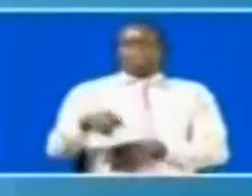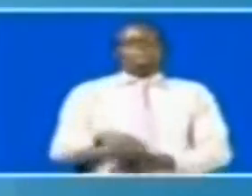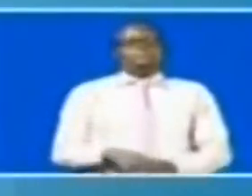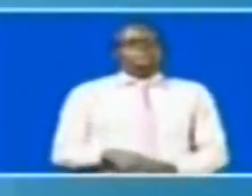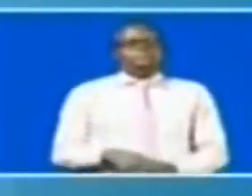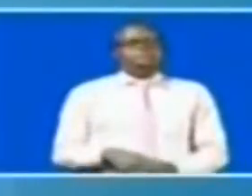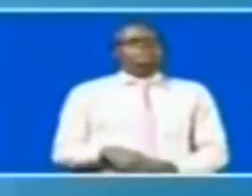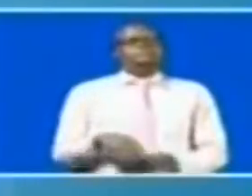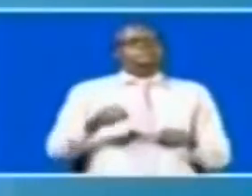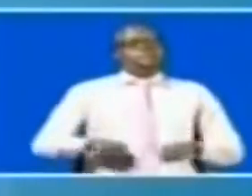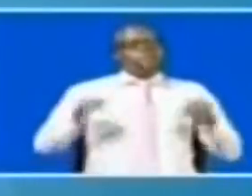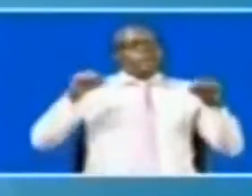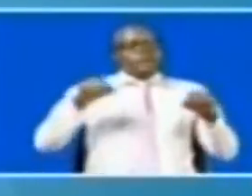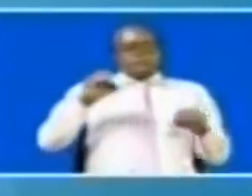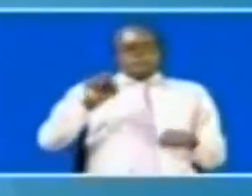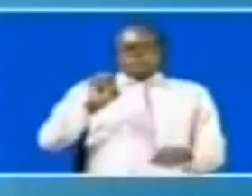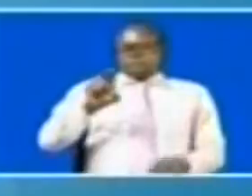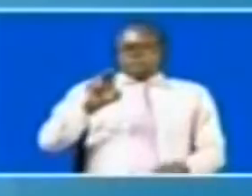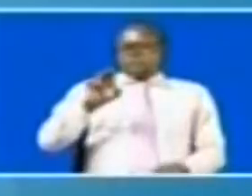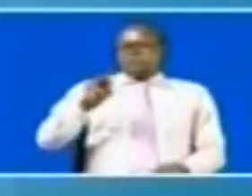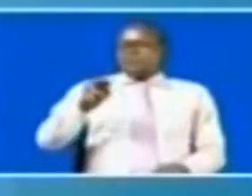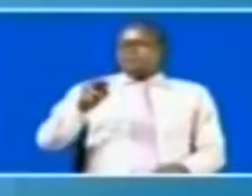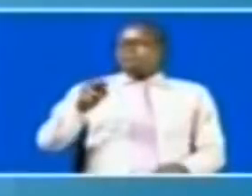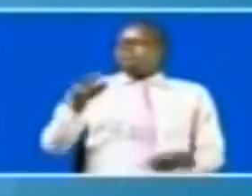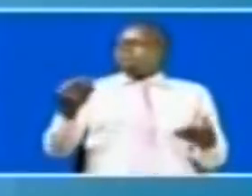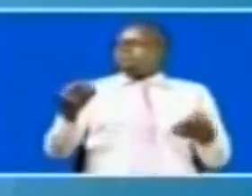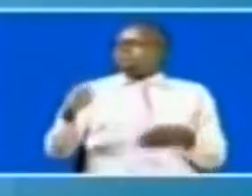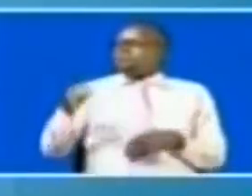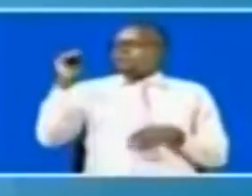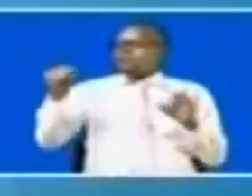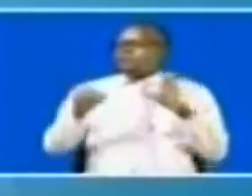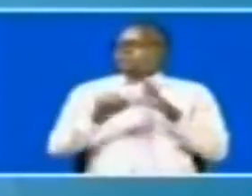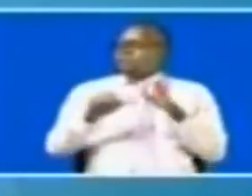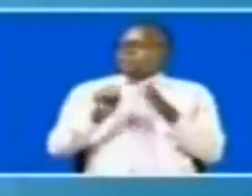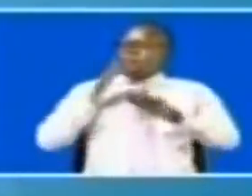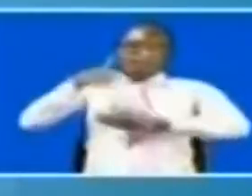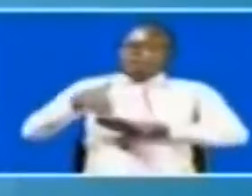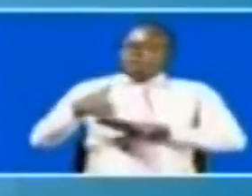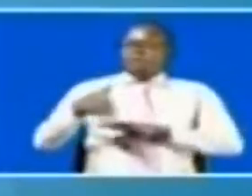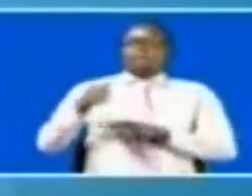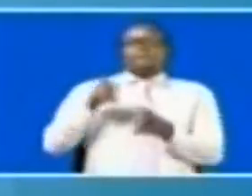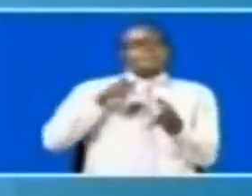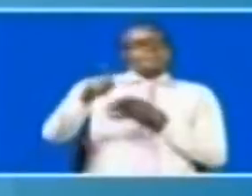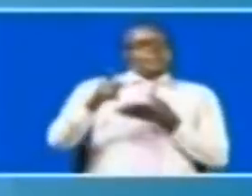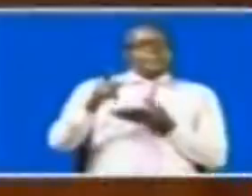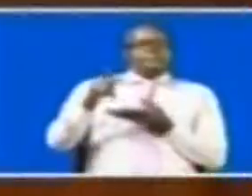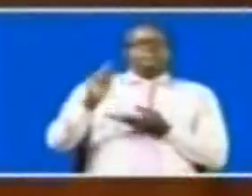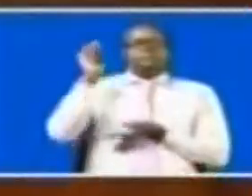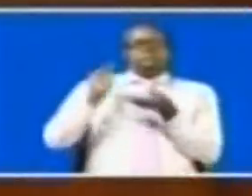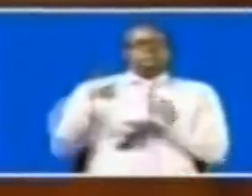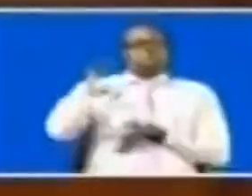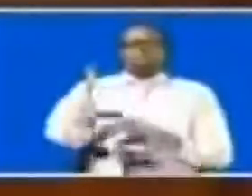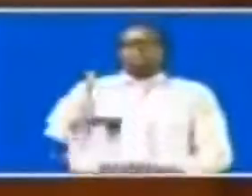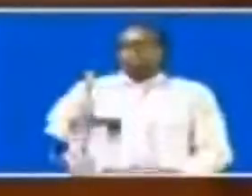Remuneration Commission Chair Sarah Serem found herself on the wrong side of MPs over the legislators' pay cuts.